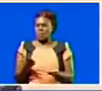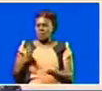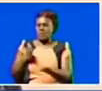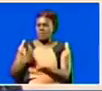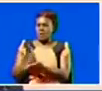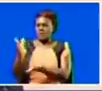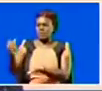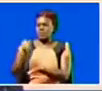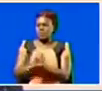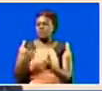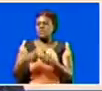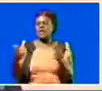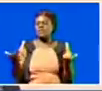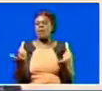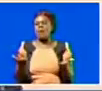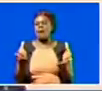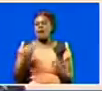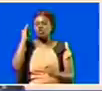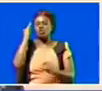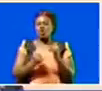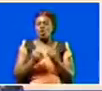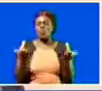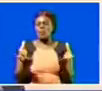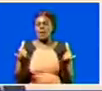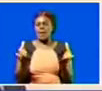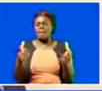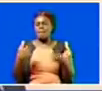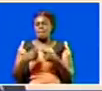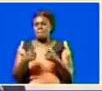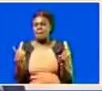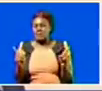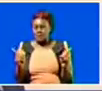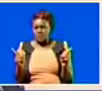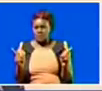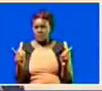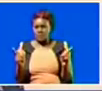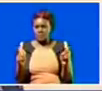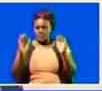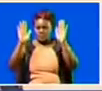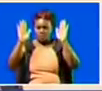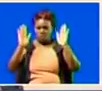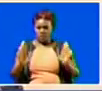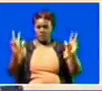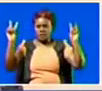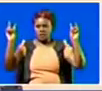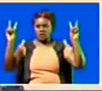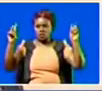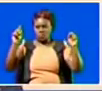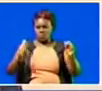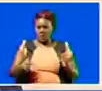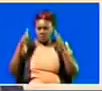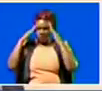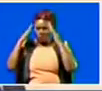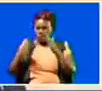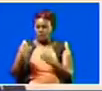of admission start and where does it end? However, the most important issue we need to look at here